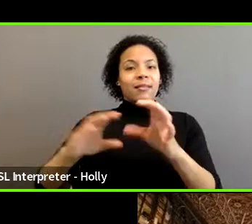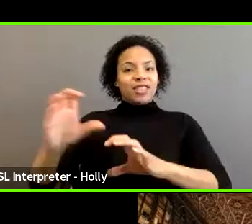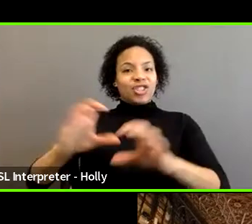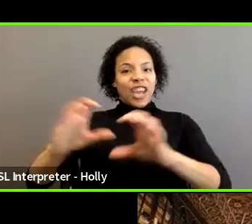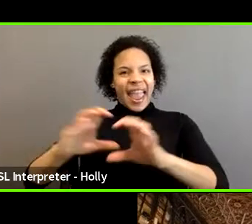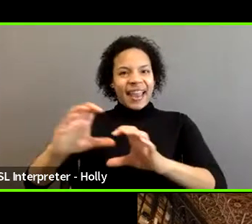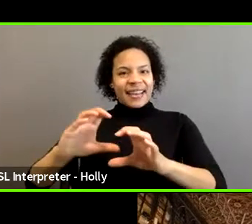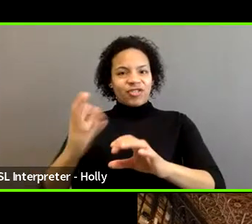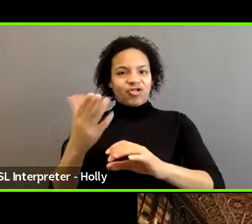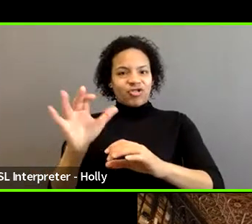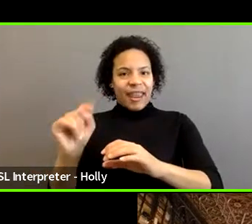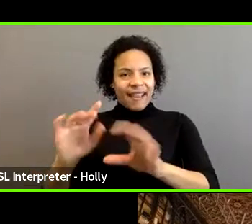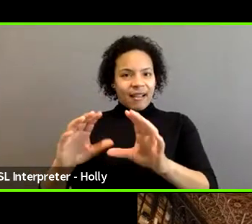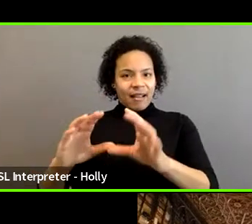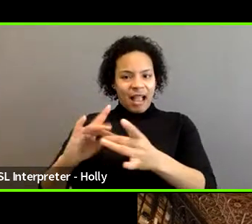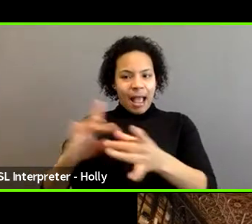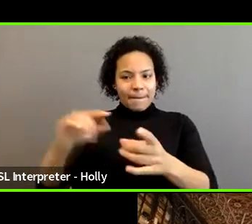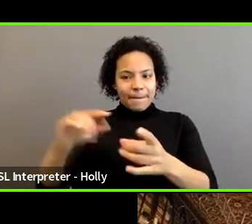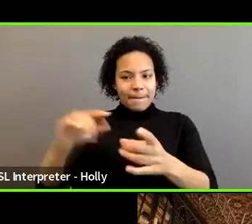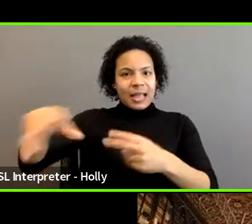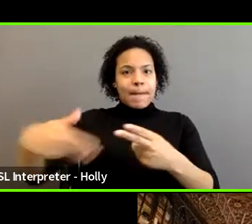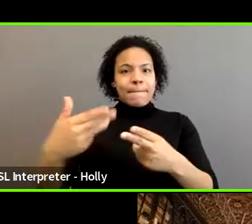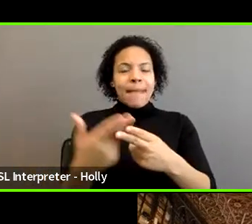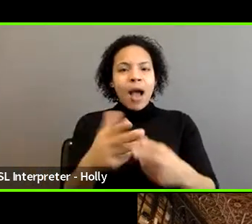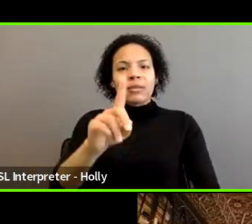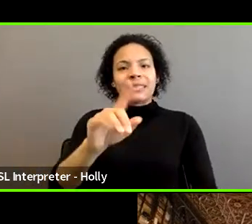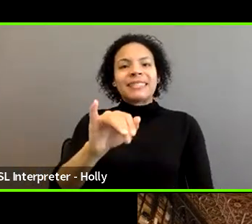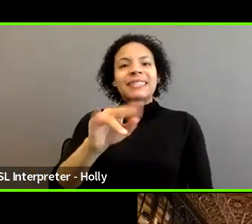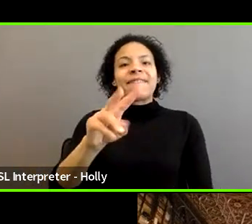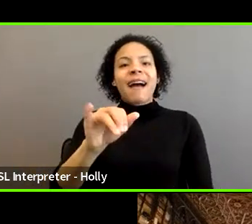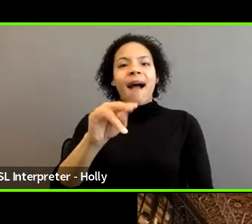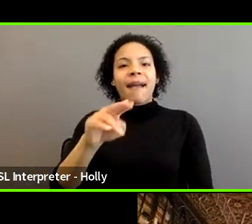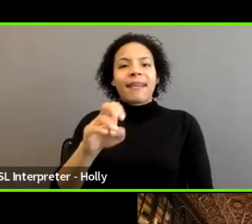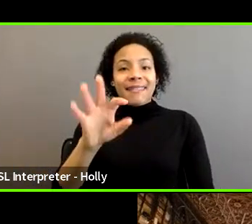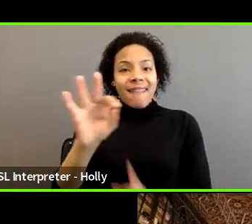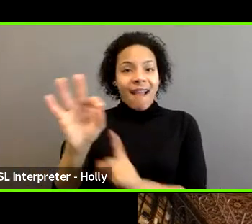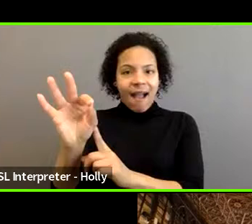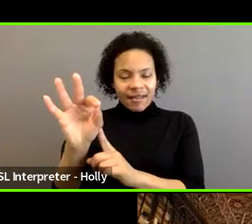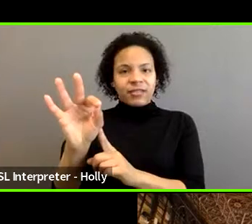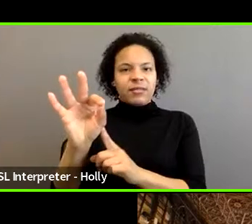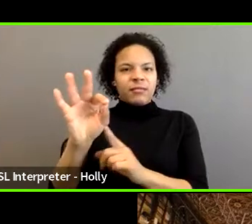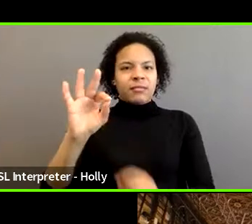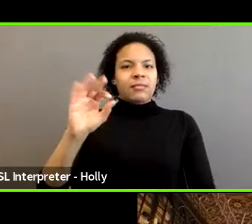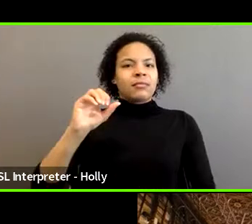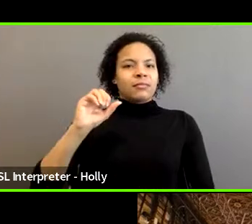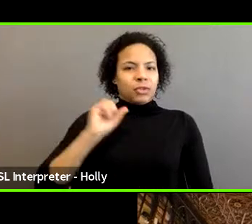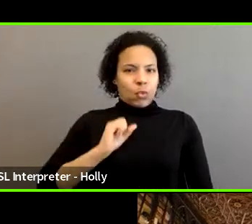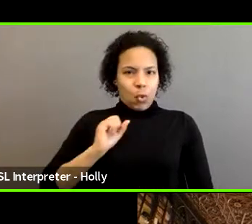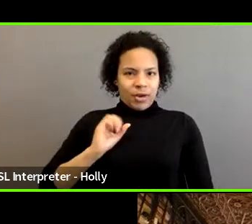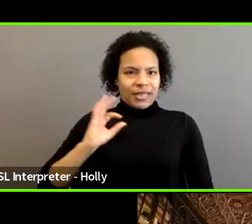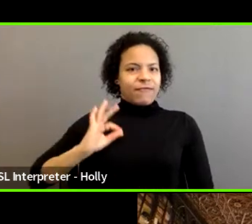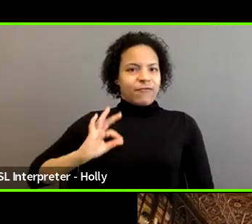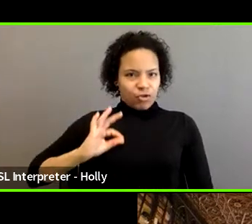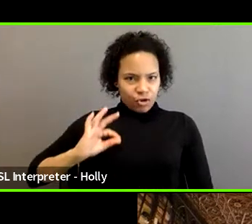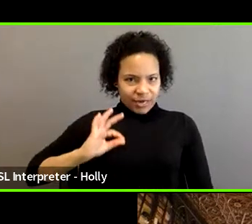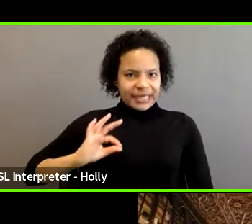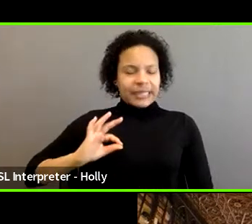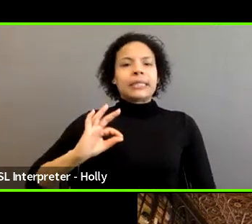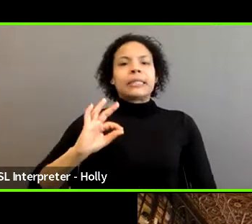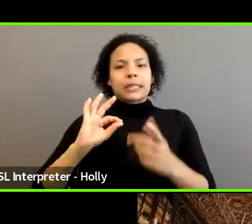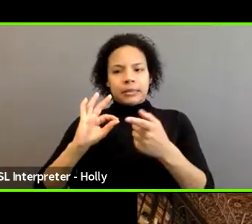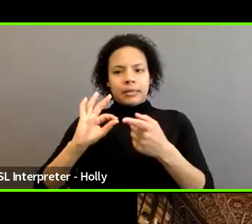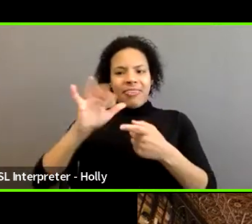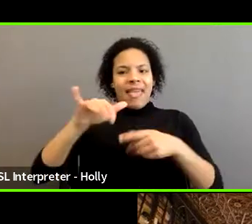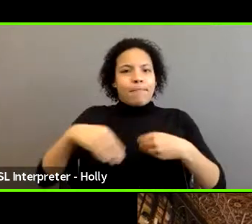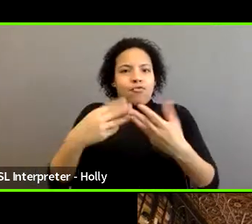the chat around the fact that Divine Nine chapters provide another opportunity for community and